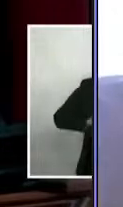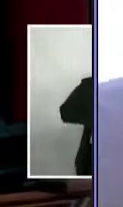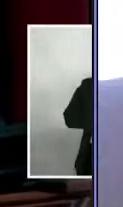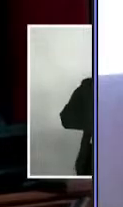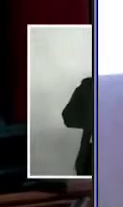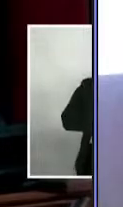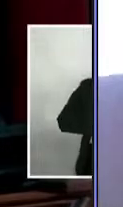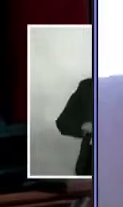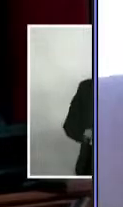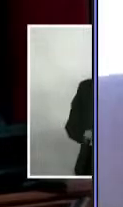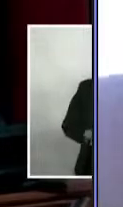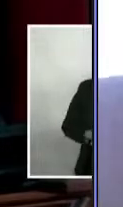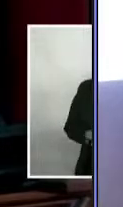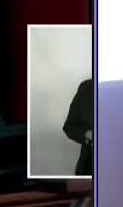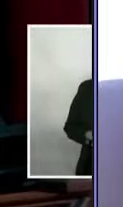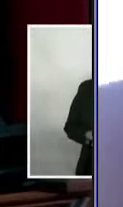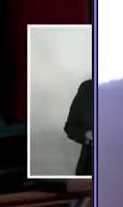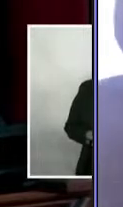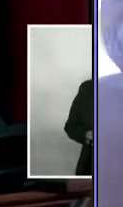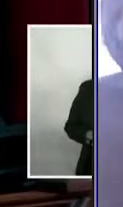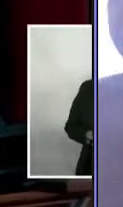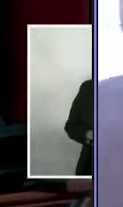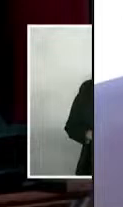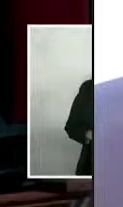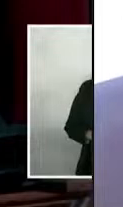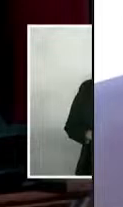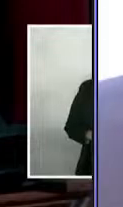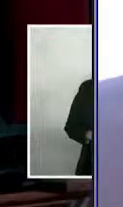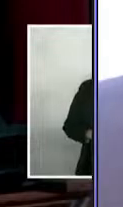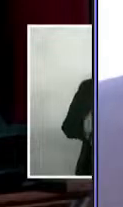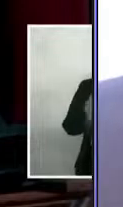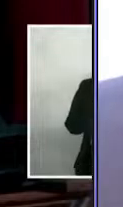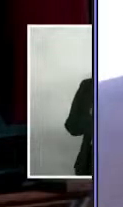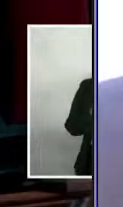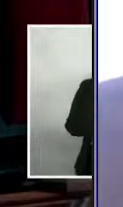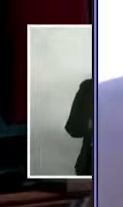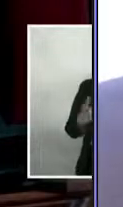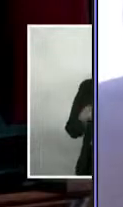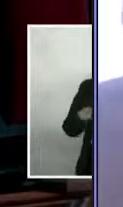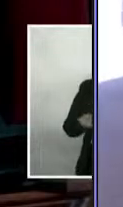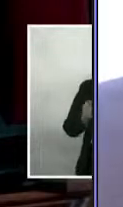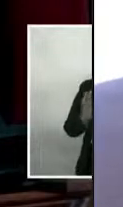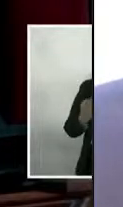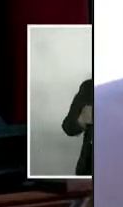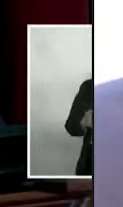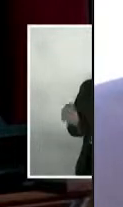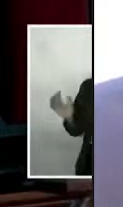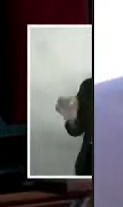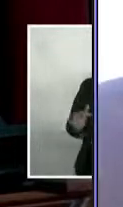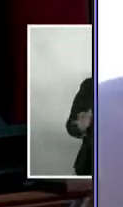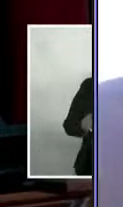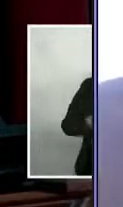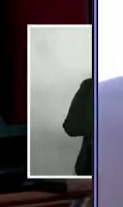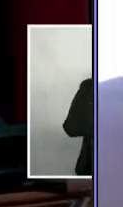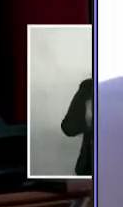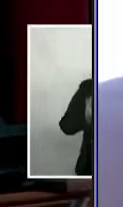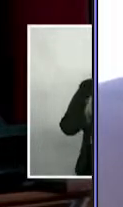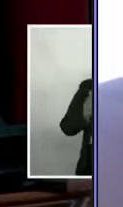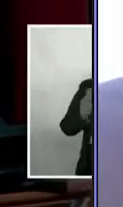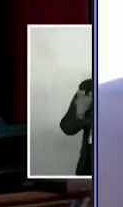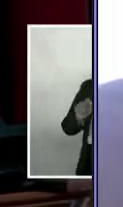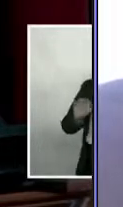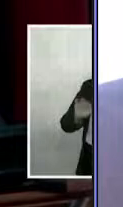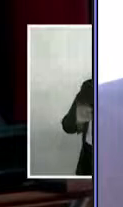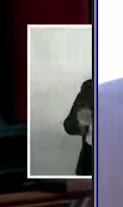Selo kusafika kule ndlu ehloniphekileyo nakumakomiti ahlukahlukene esihlala kuwo, sikhuluma